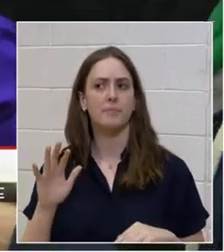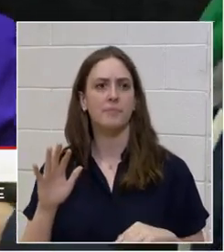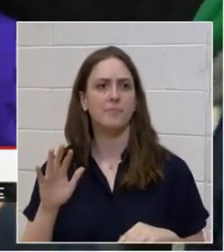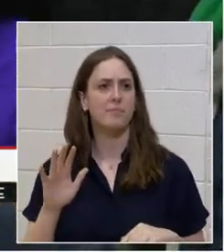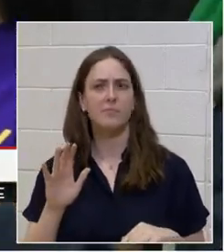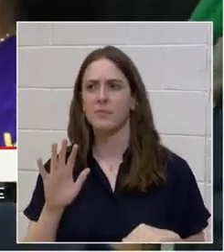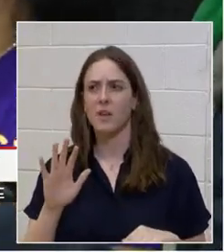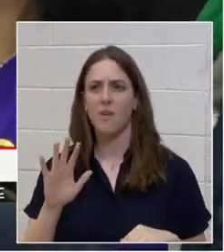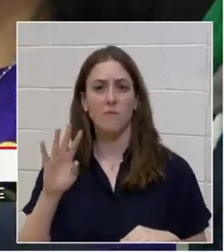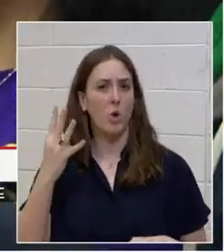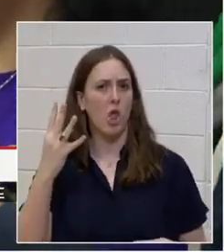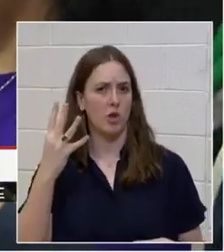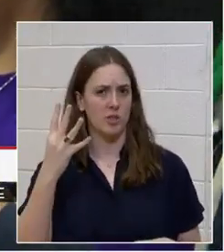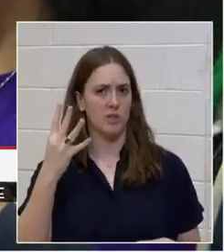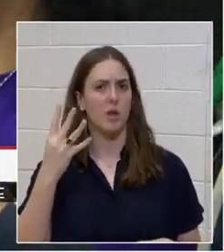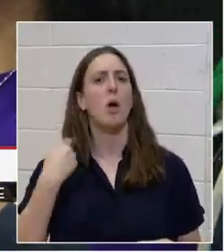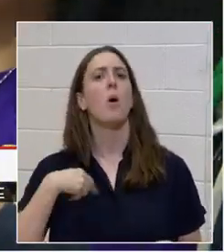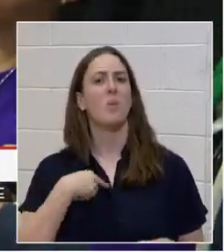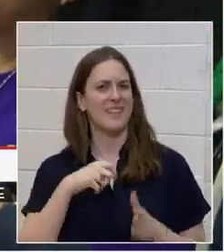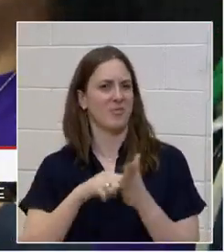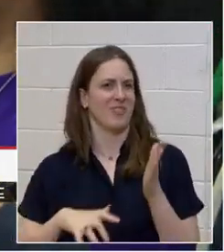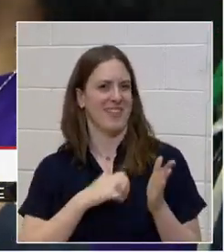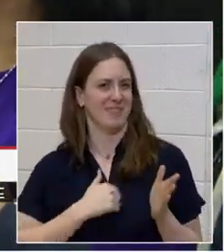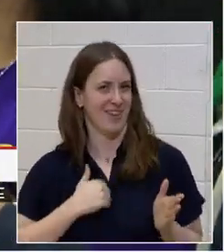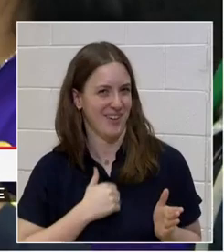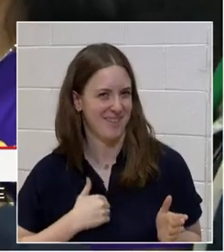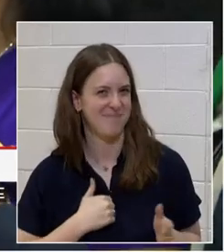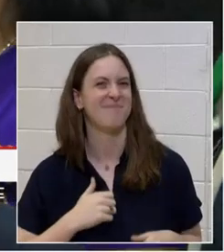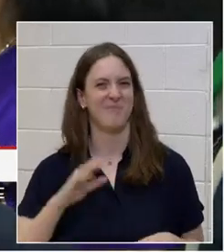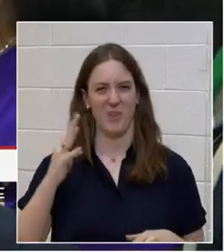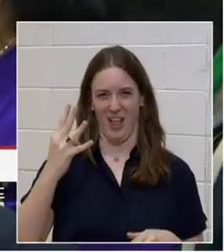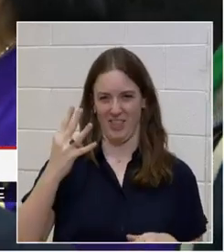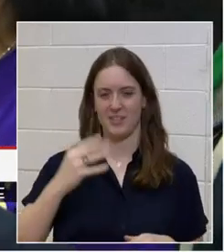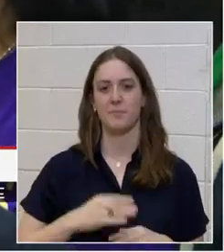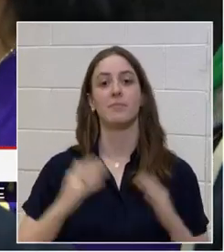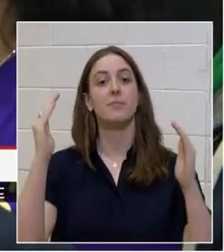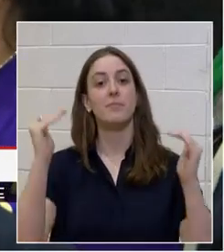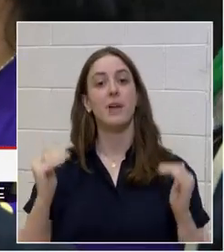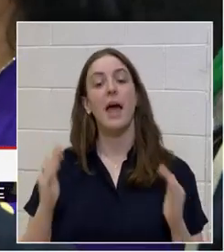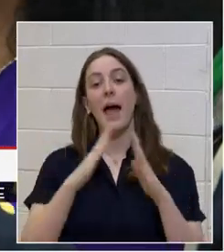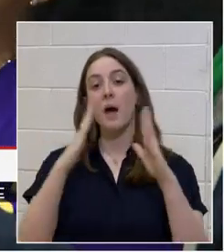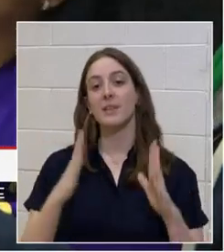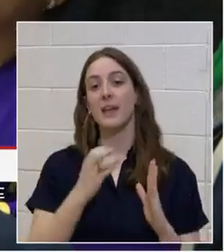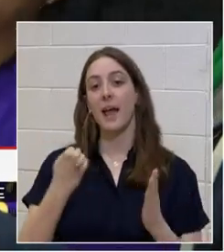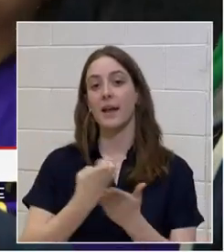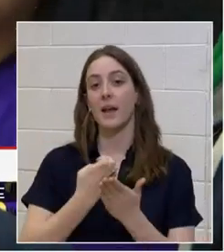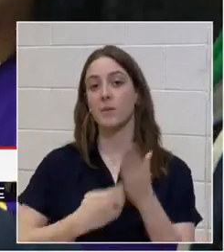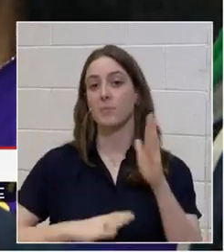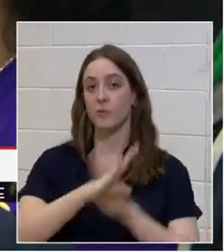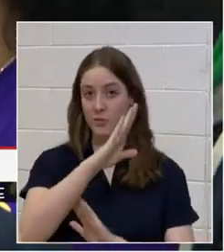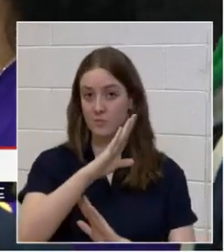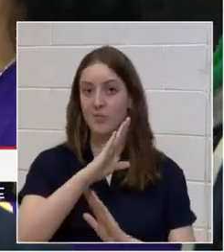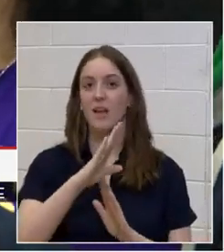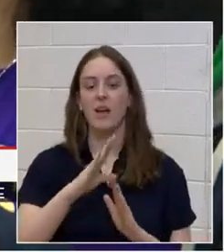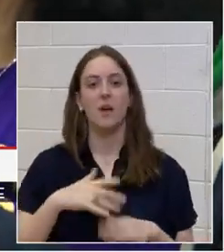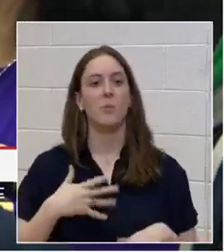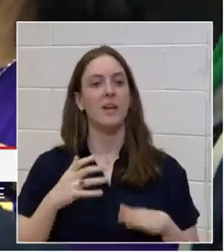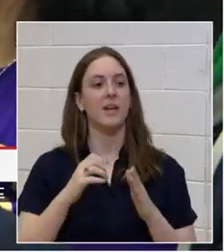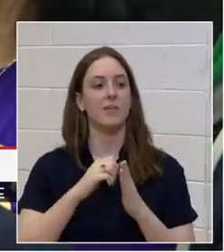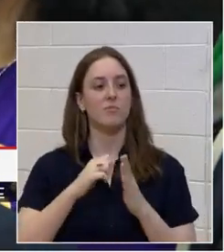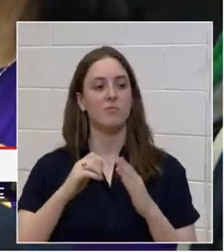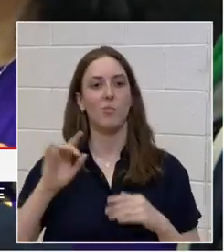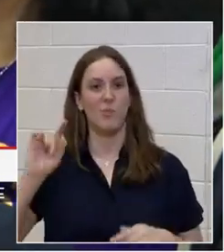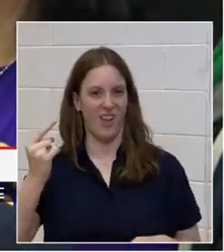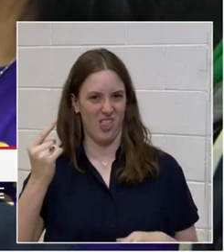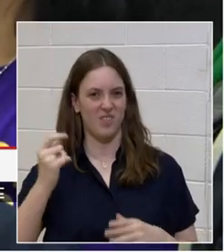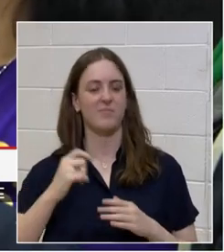is it $4? We took away from there, I'm sorry. For housing and economic development, we took down to $1.